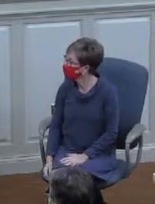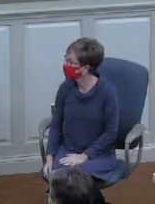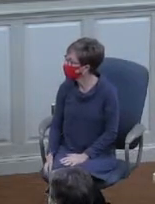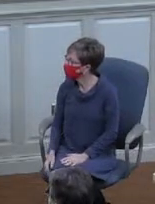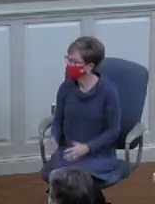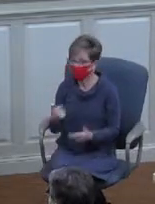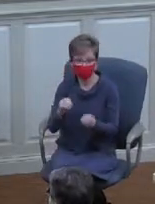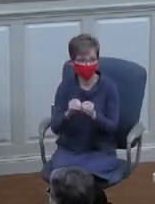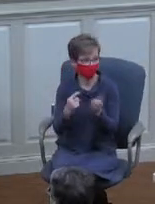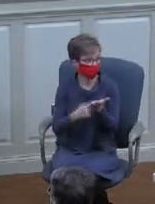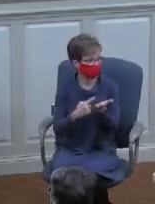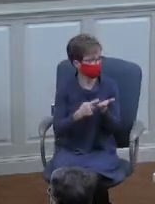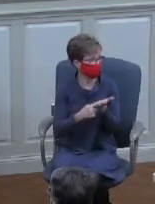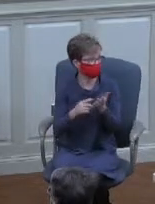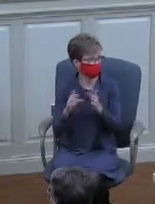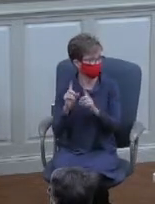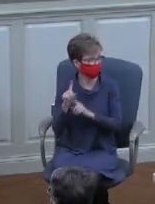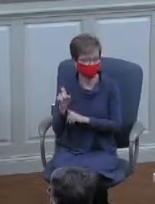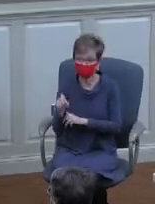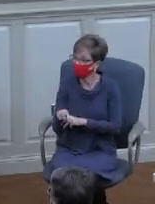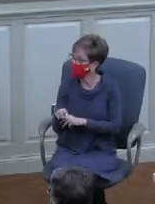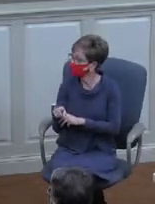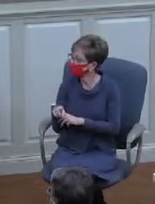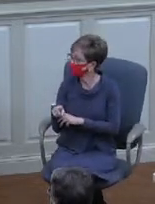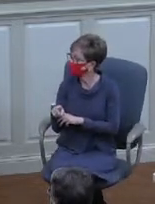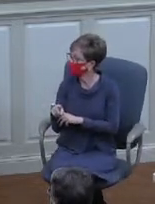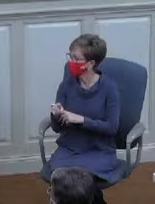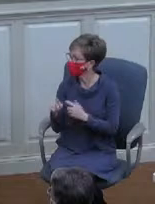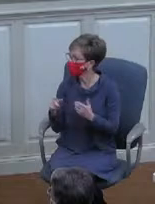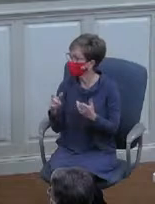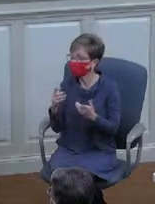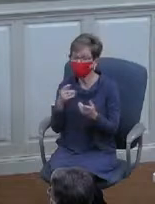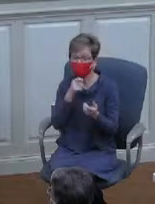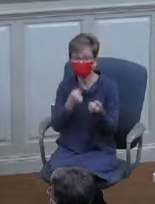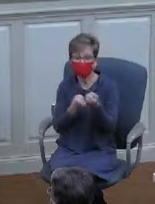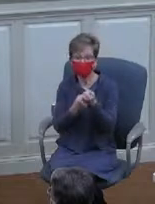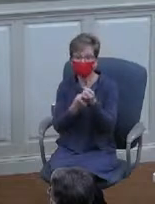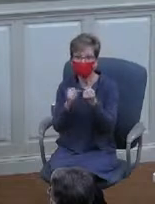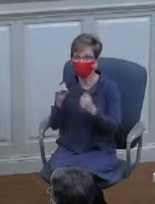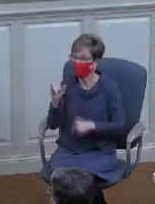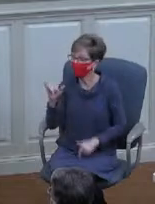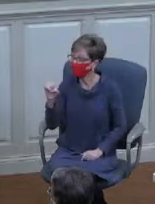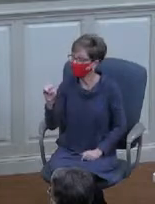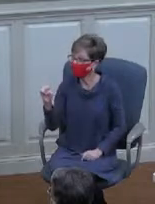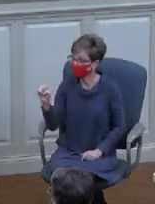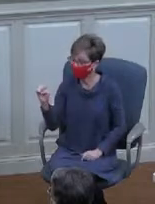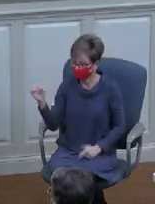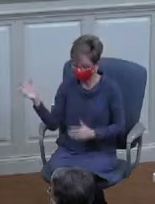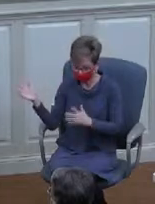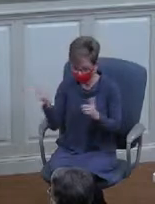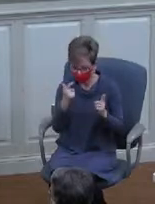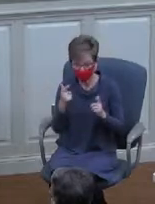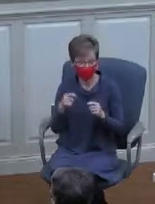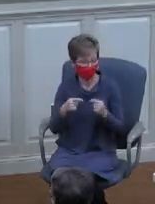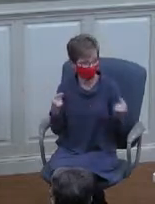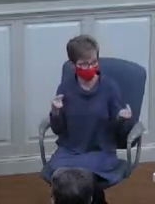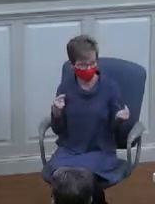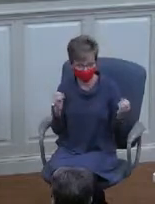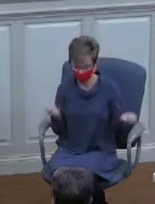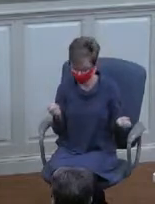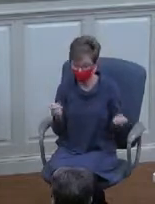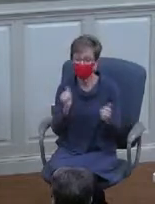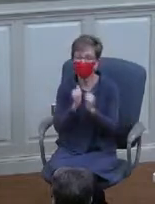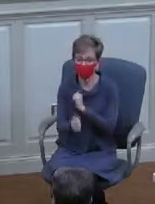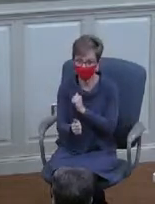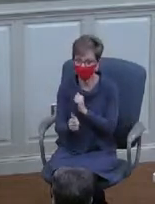Any further comments, questions? Seeing none, Chair will call the question. All in favor of the motion, say aye. Aye. Opposed, like sign. Motion